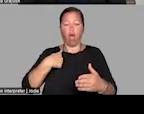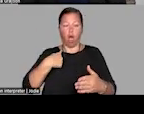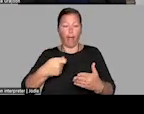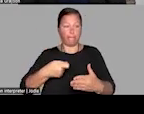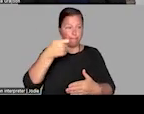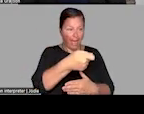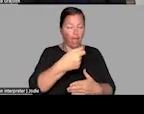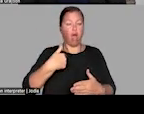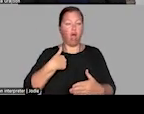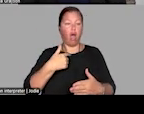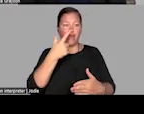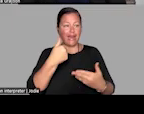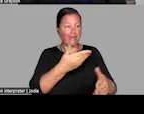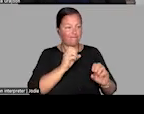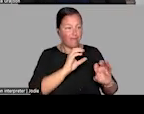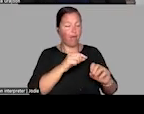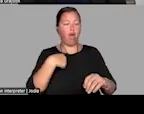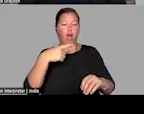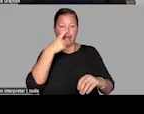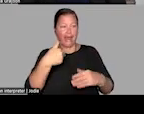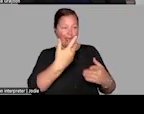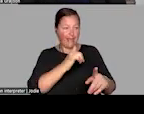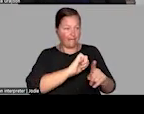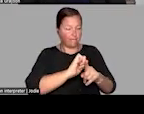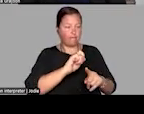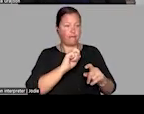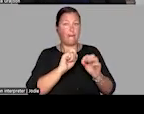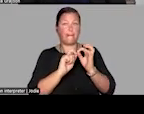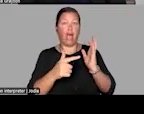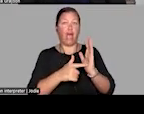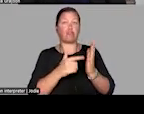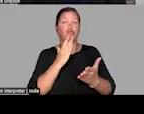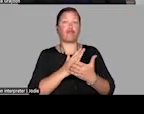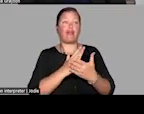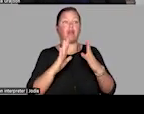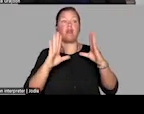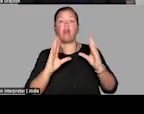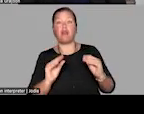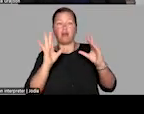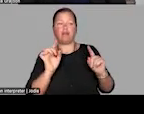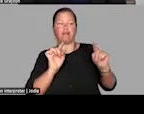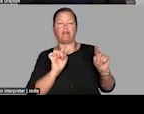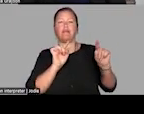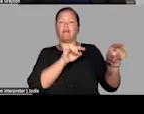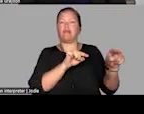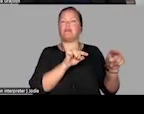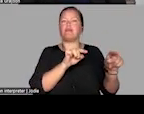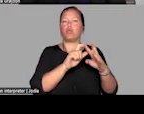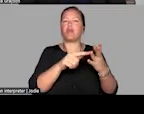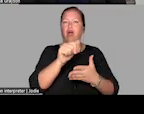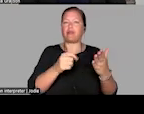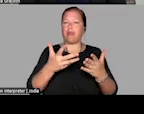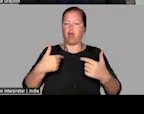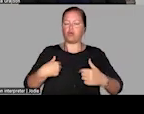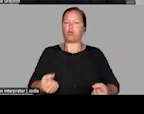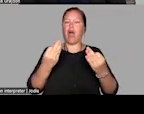money, you can give feedback, you can do a lot of detailed instructions, but that doesn't give you the moral rights or the authorship